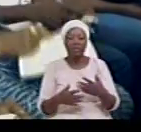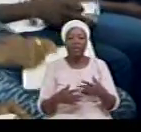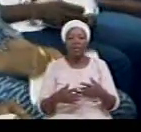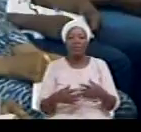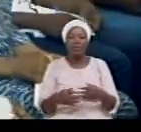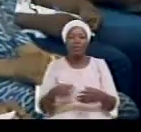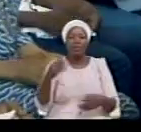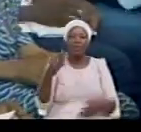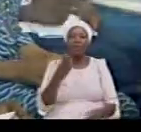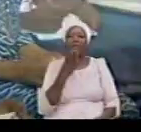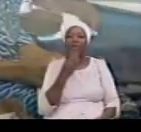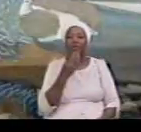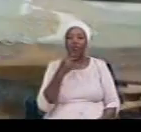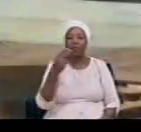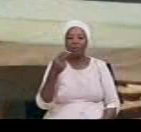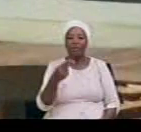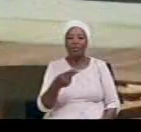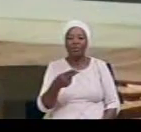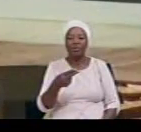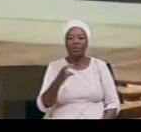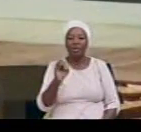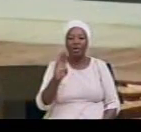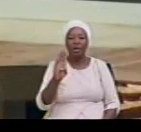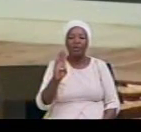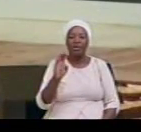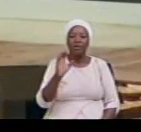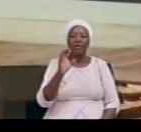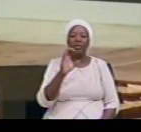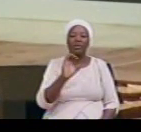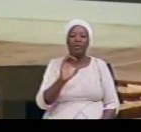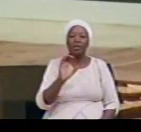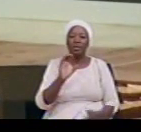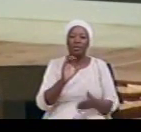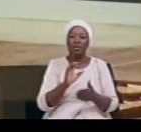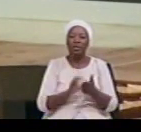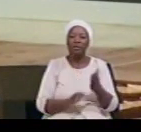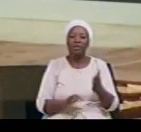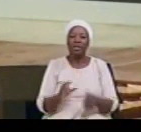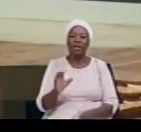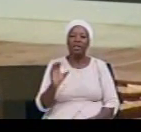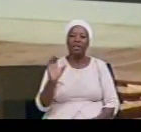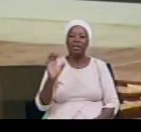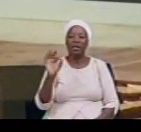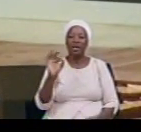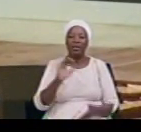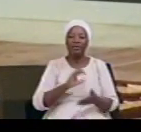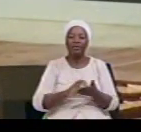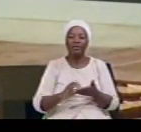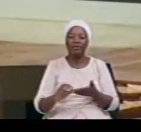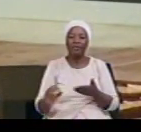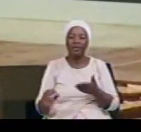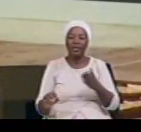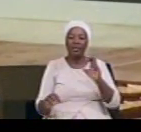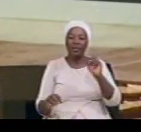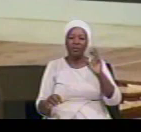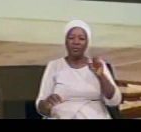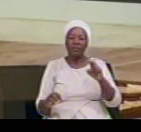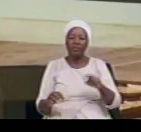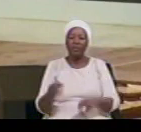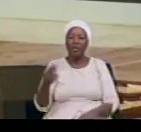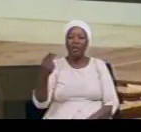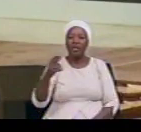Hebrews chapter 9. Hebrews chapter 9, verse 12. Hebrews chapter 9, verse